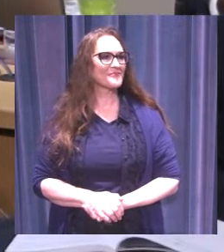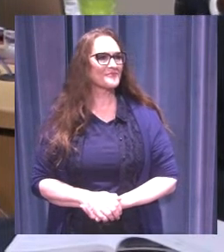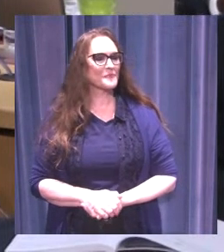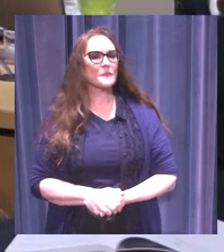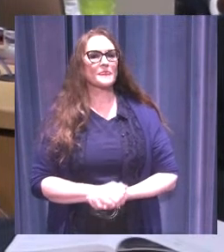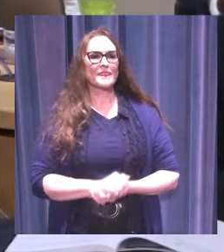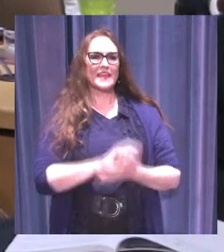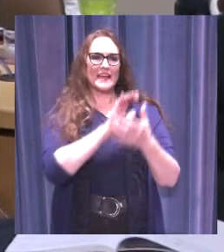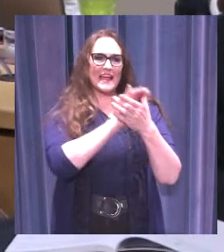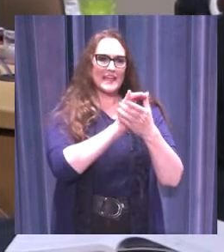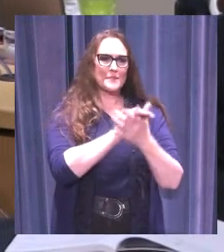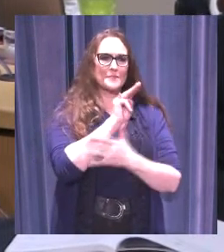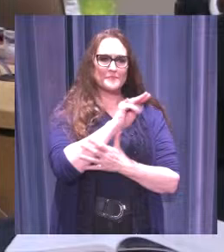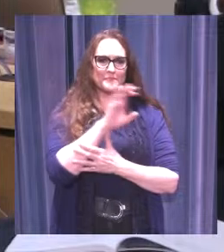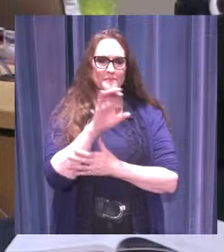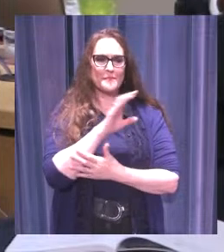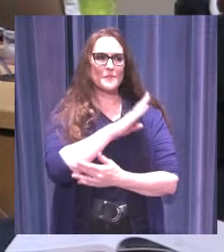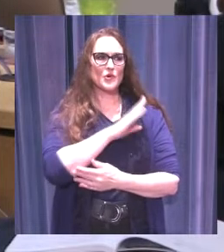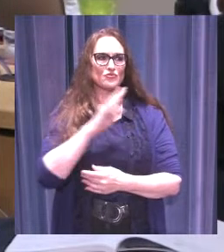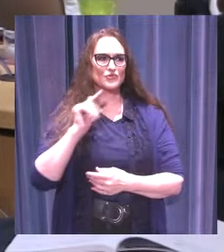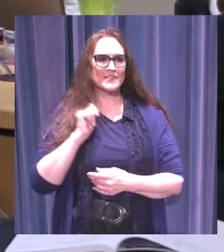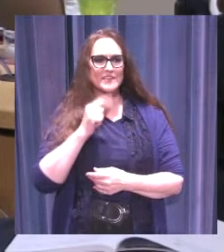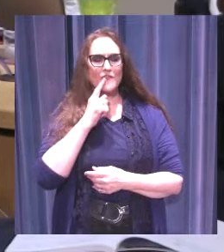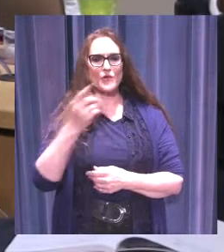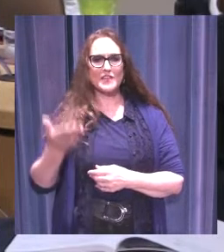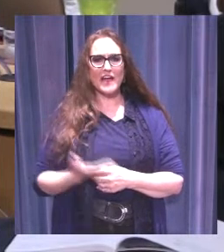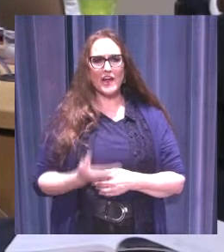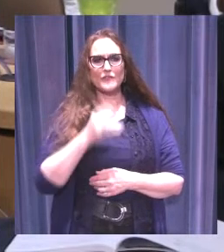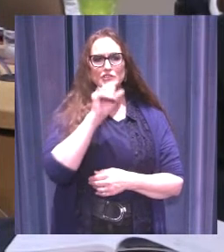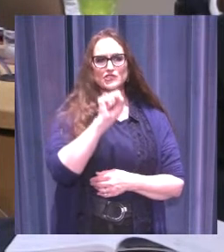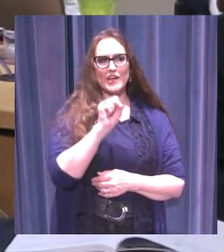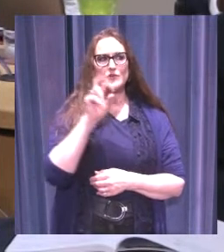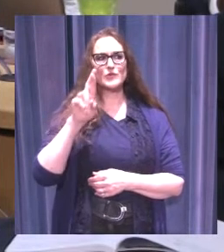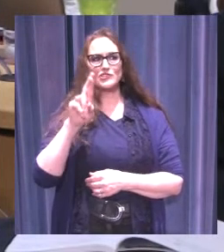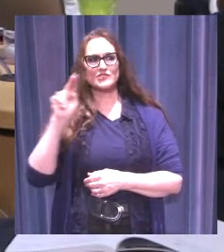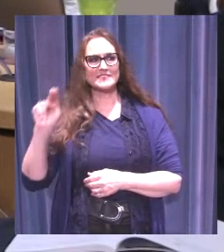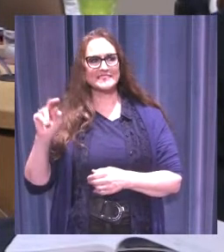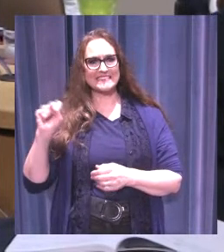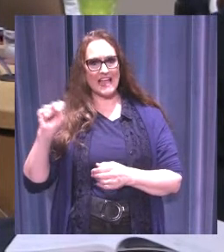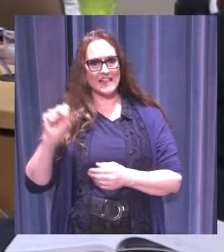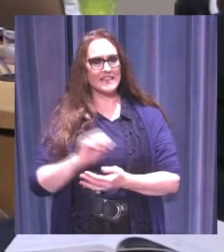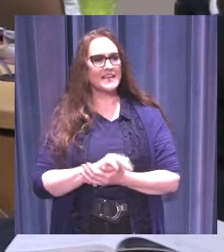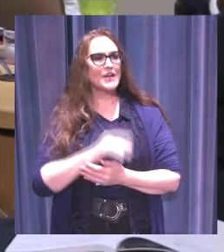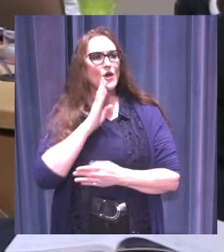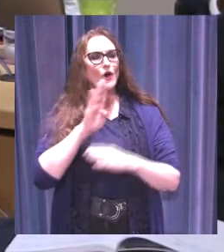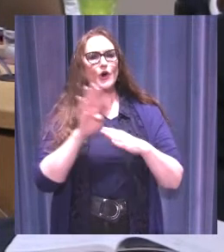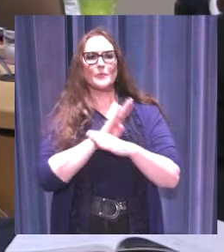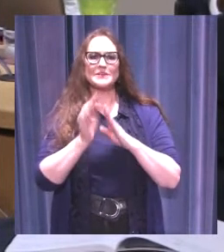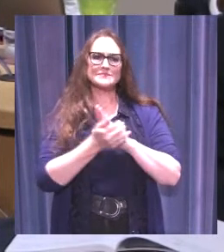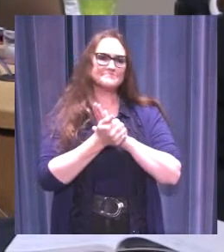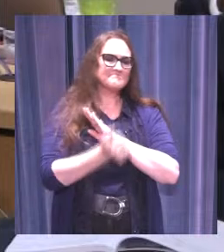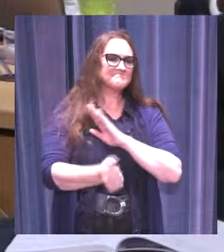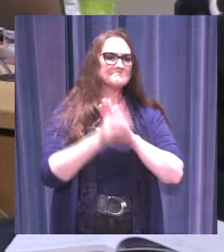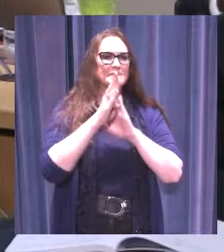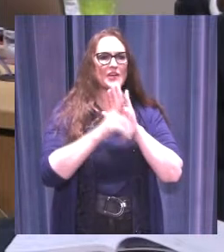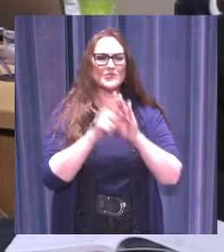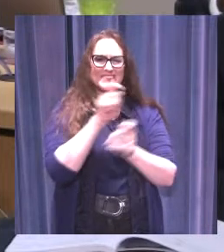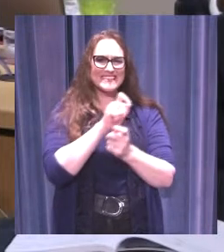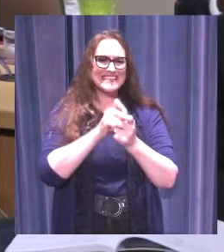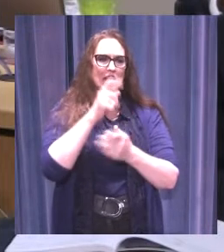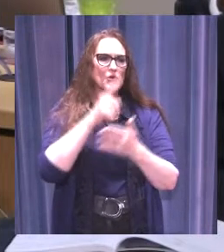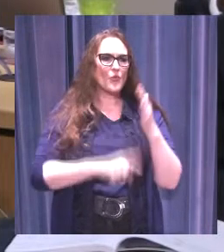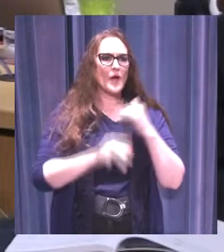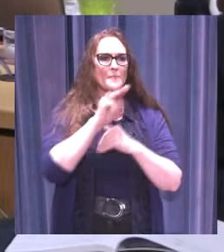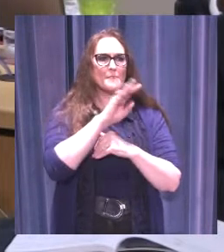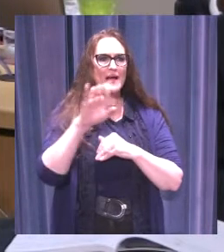I commend the Mott Community College Board of Trustees for the hiring of Shonda Richardson Snell. Her business acumen and background is exactly what Mott